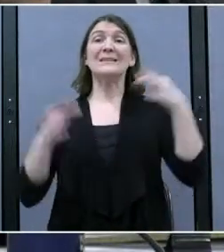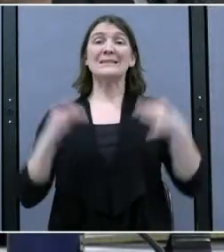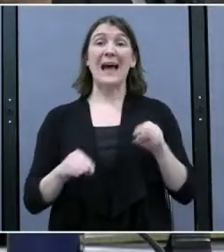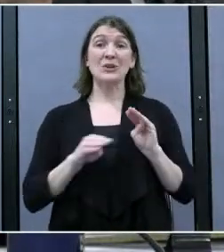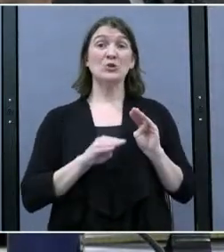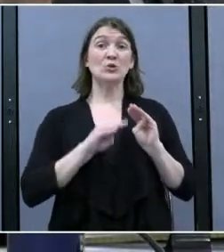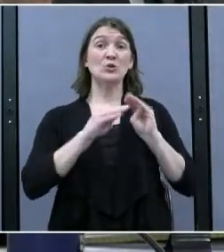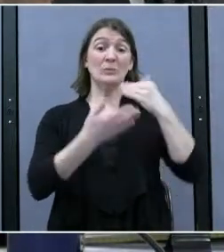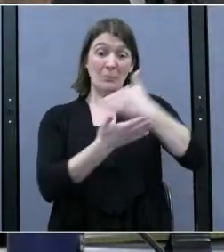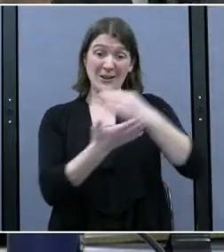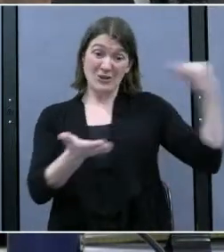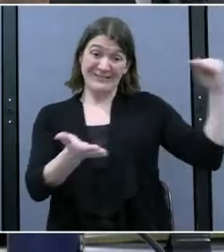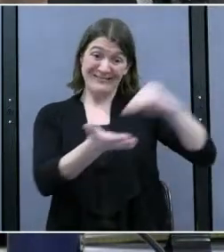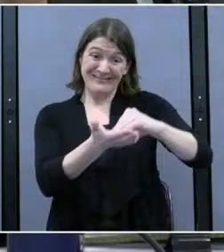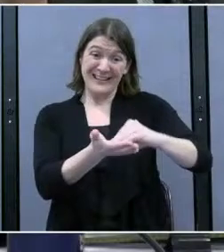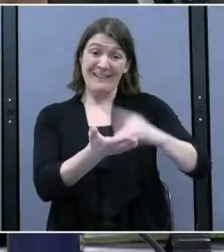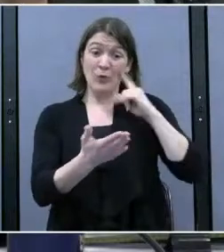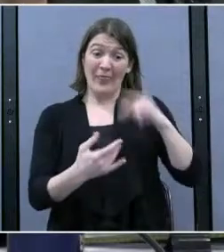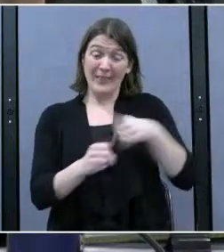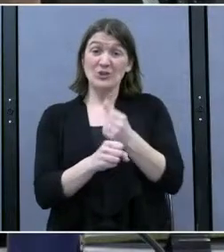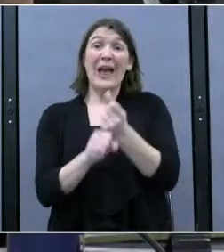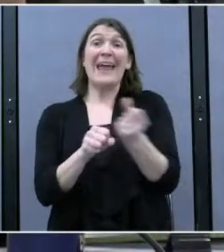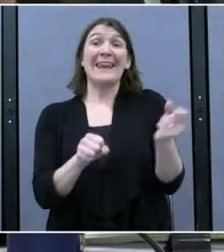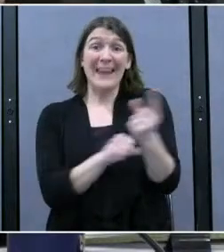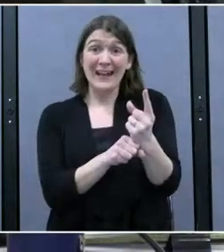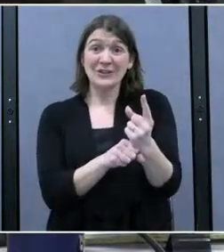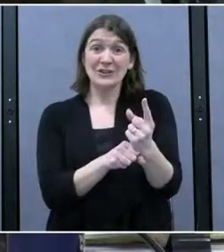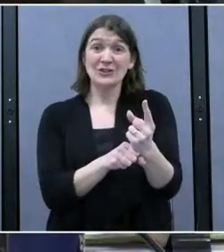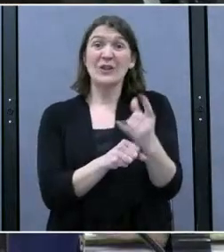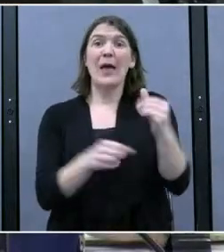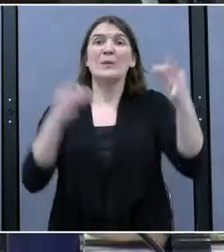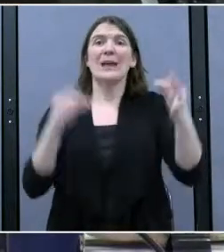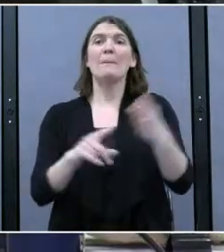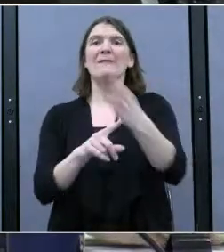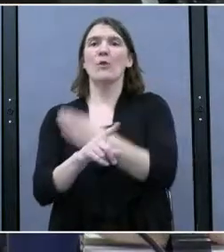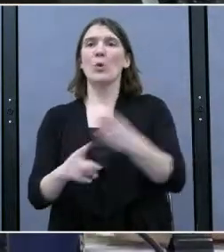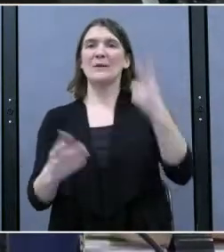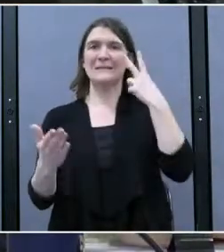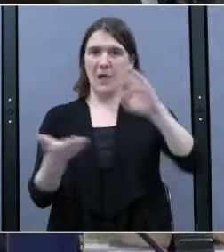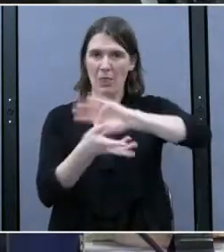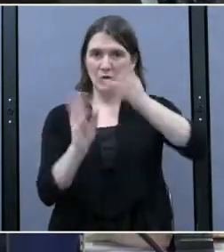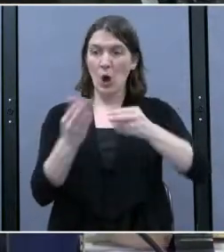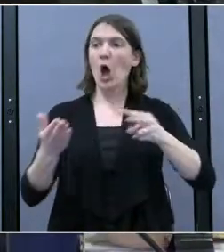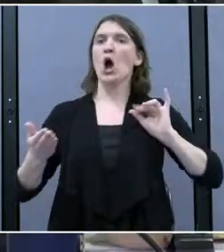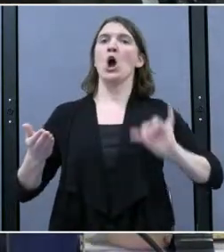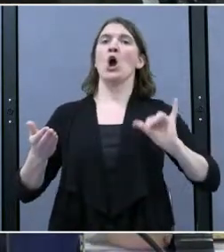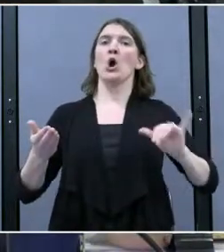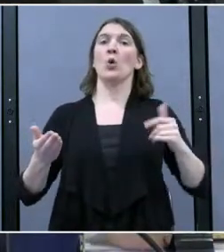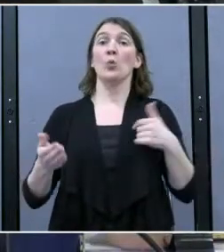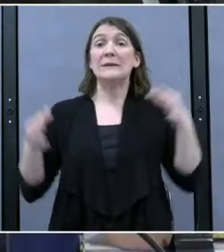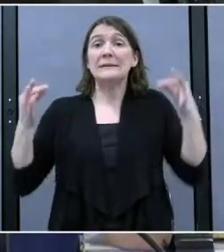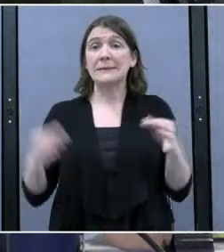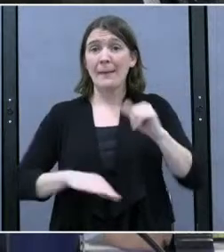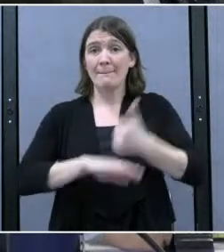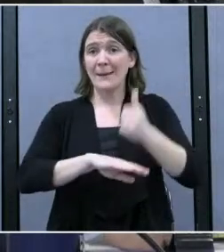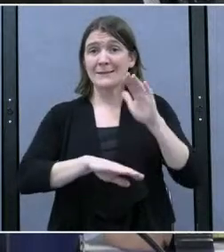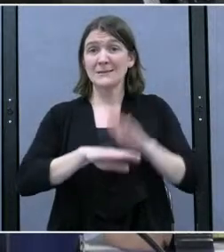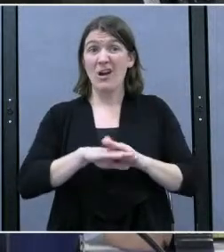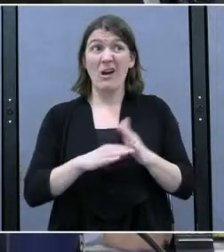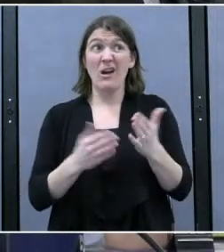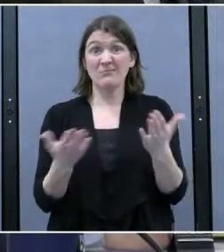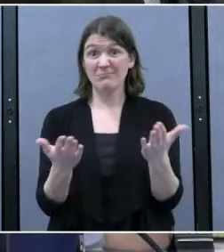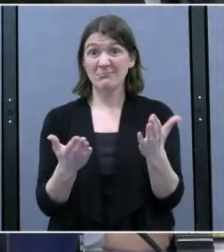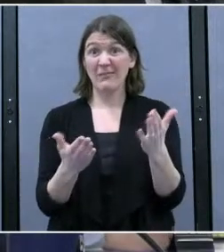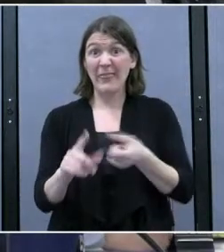put that money in the budget for FY26 was made before we saw the budget. It was made with knowledge of